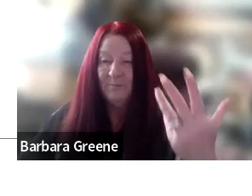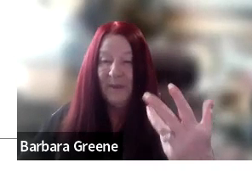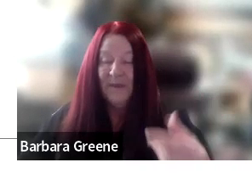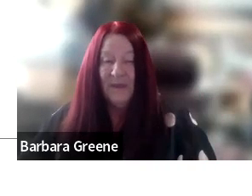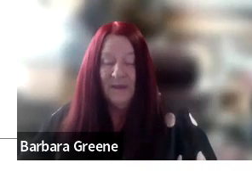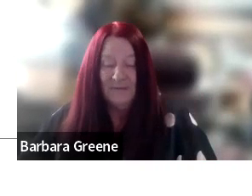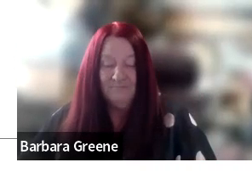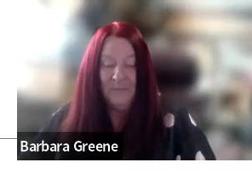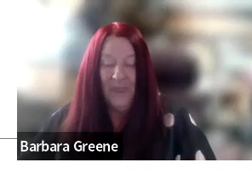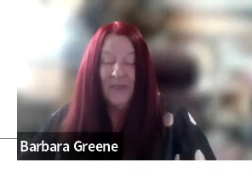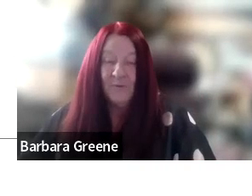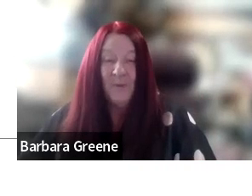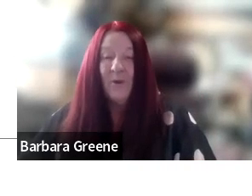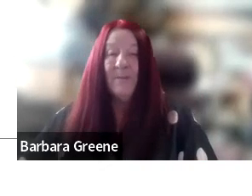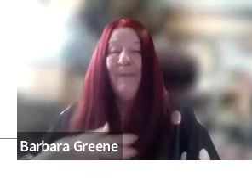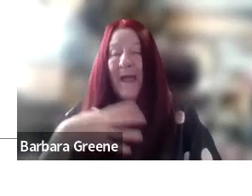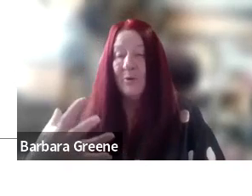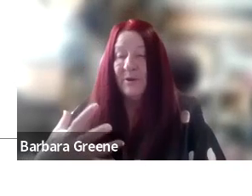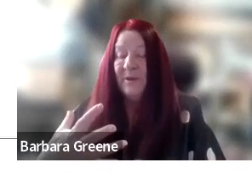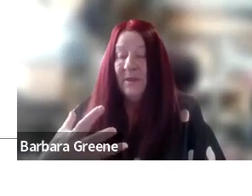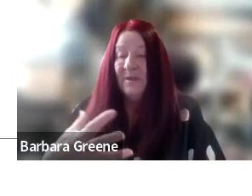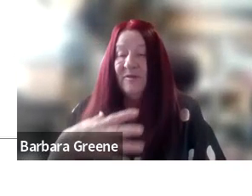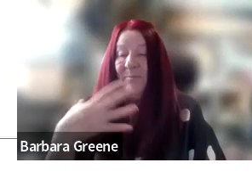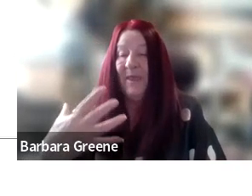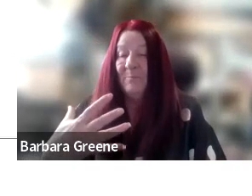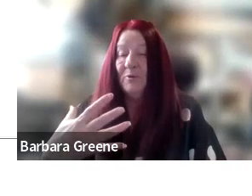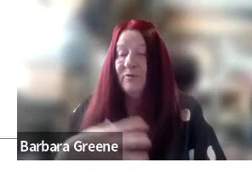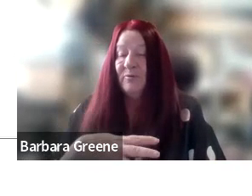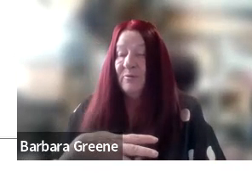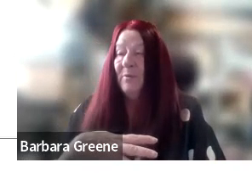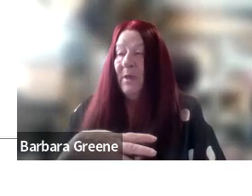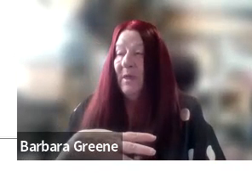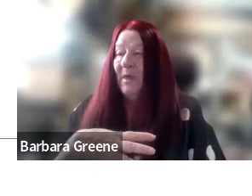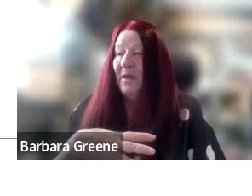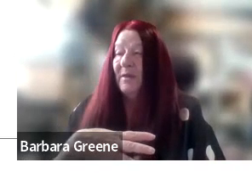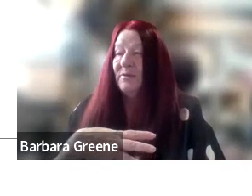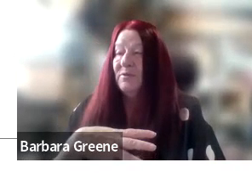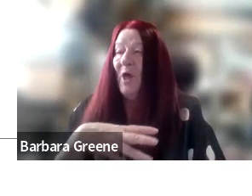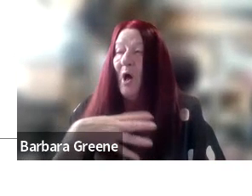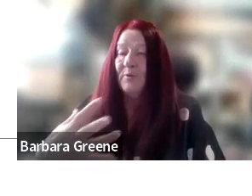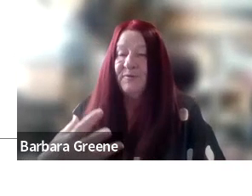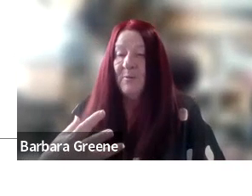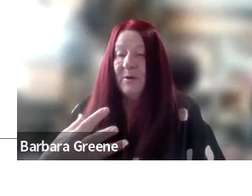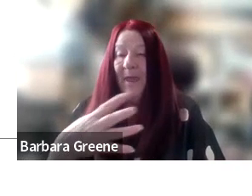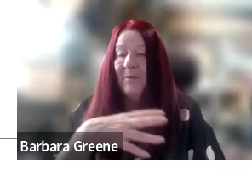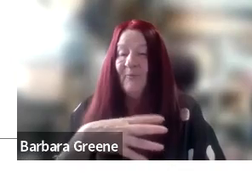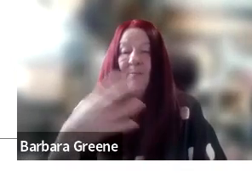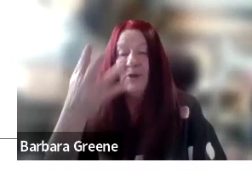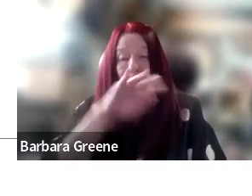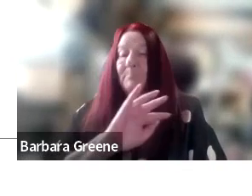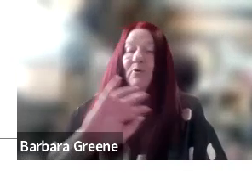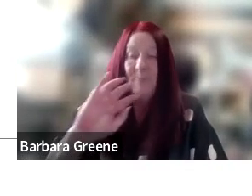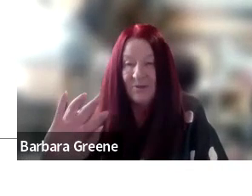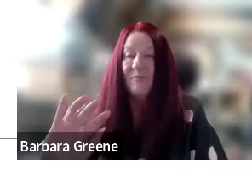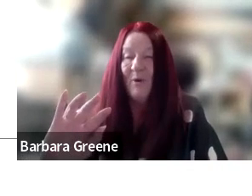instrument would be, and that it was very empowering to be able to talk with someone about, from